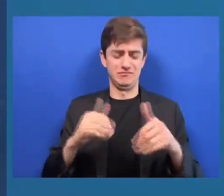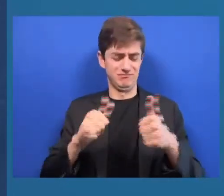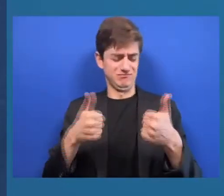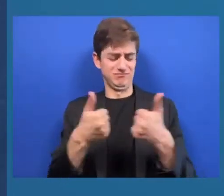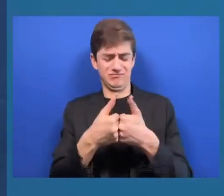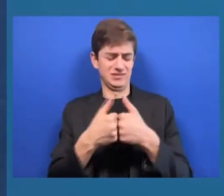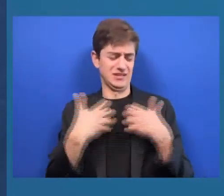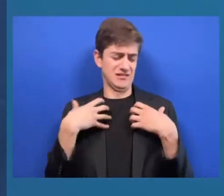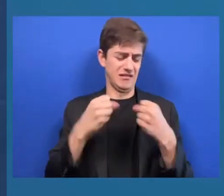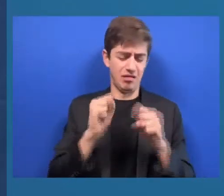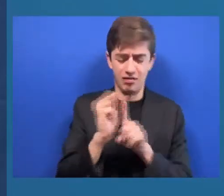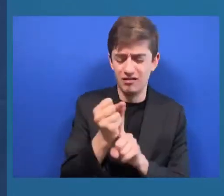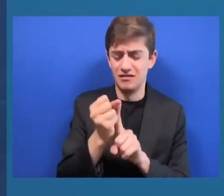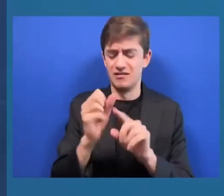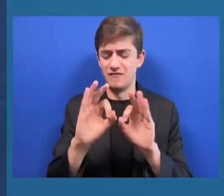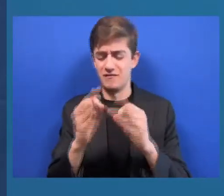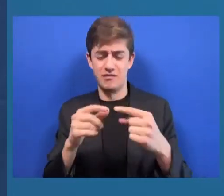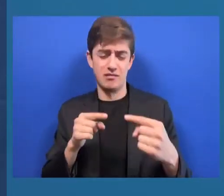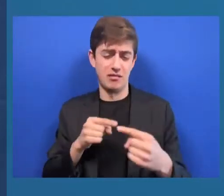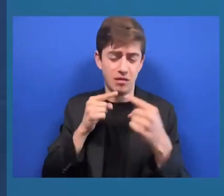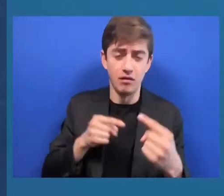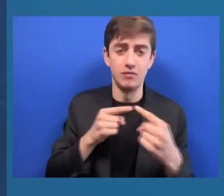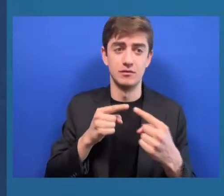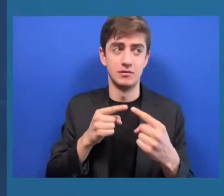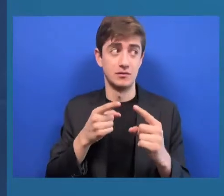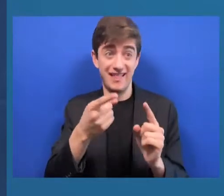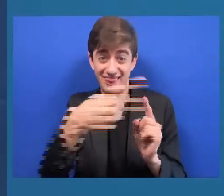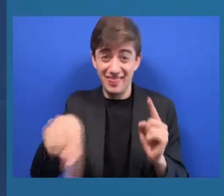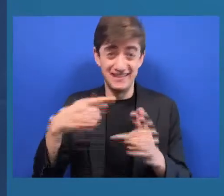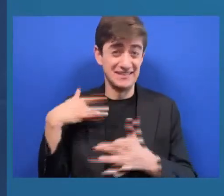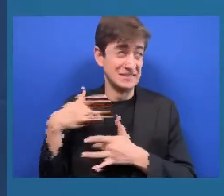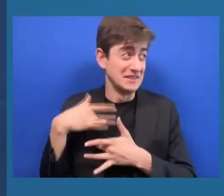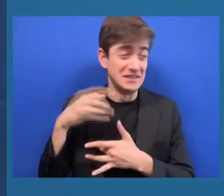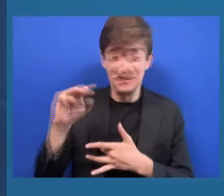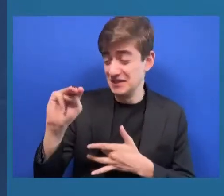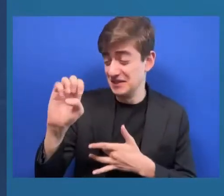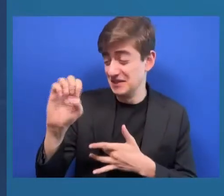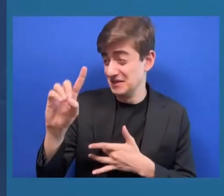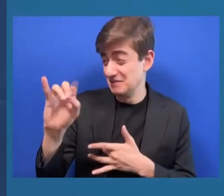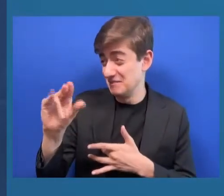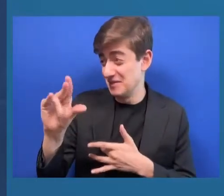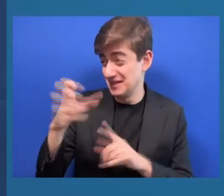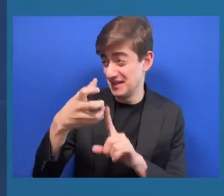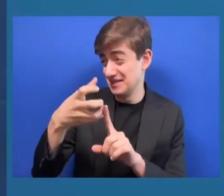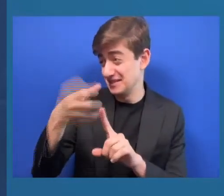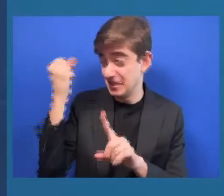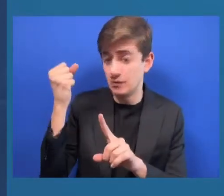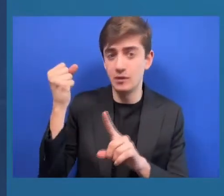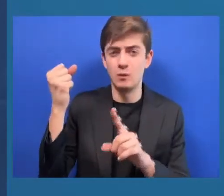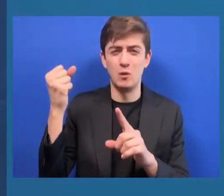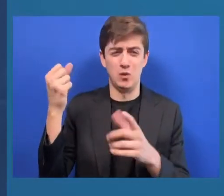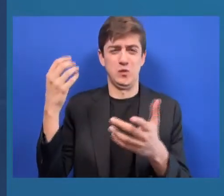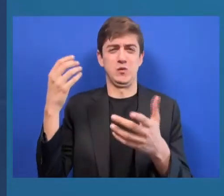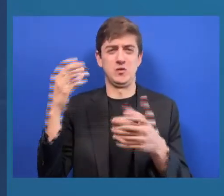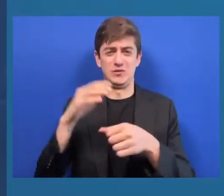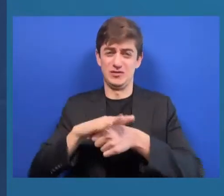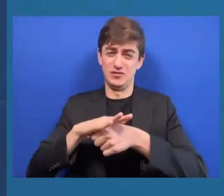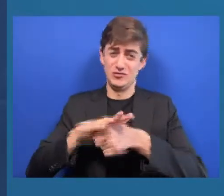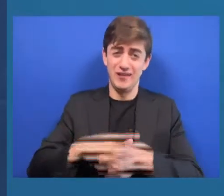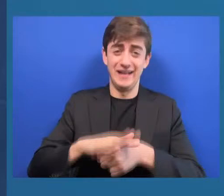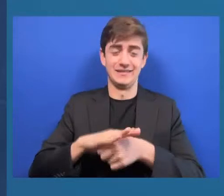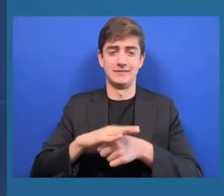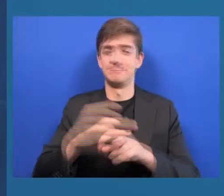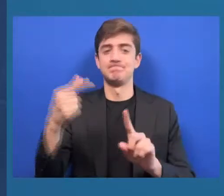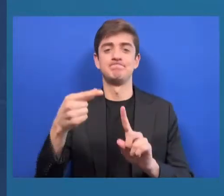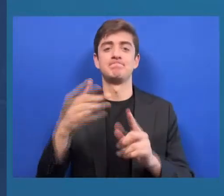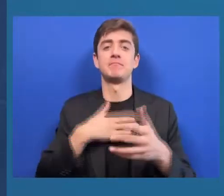struggling. And for them to think that they could lose Medicaid is another level of stress they do not need. So that is my primary